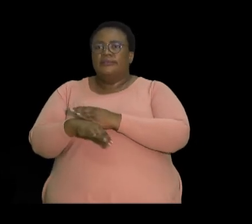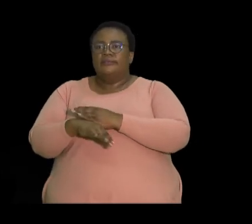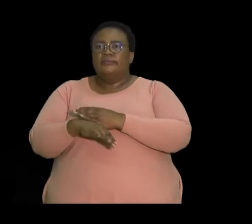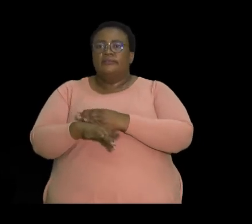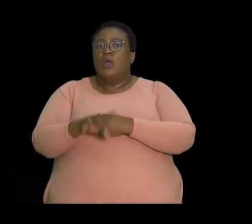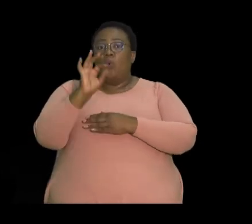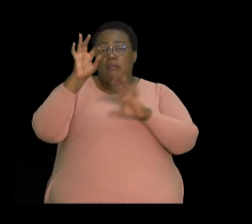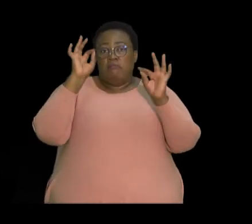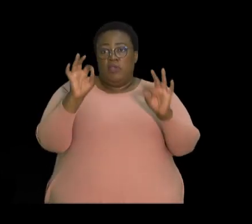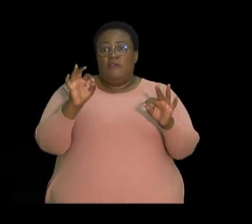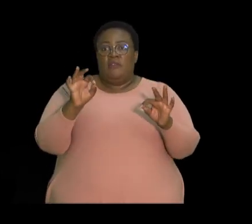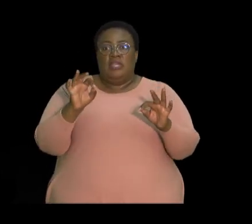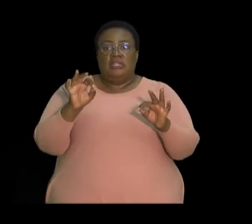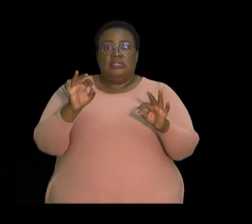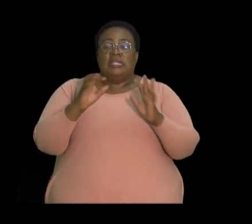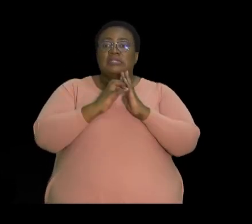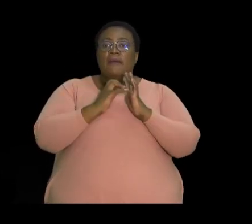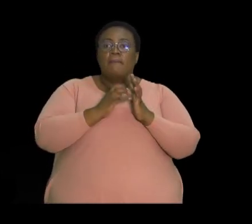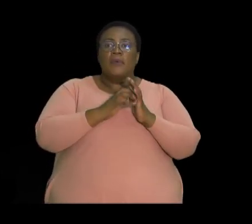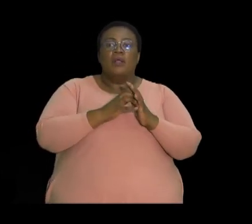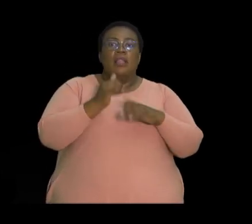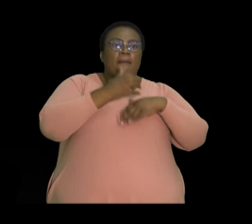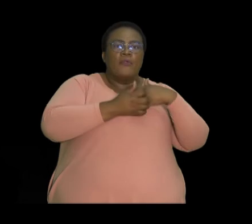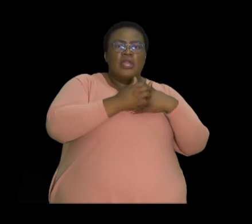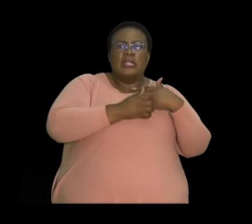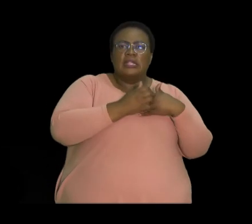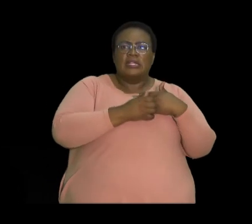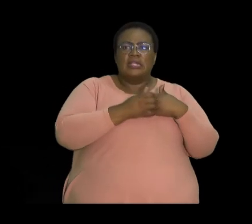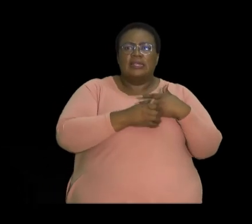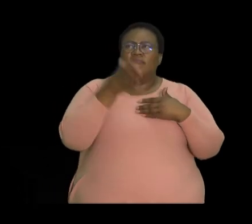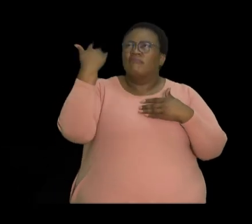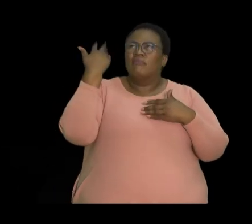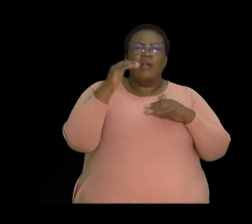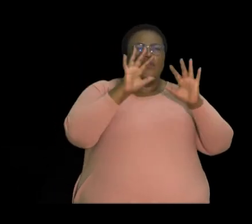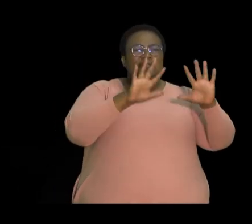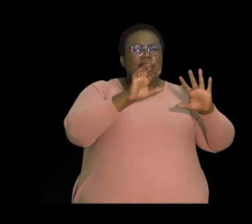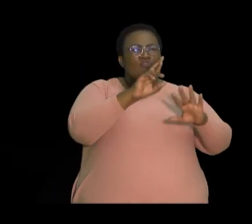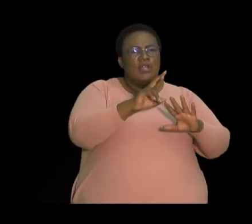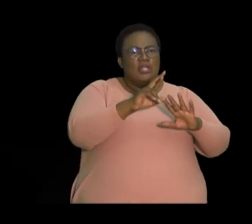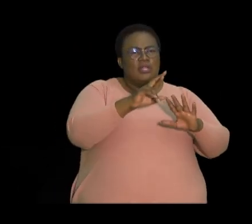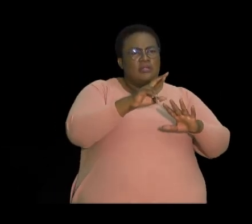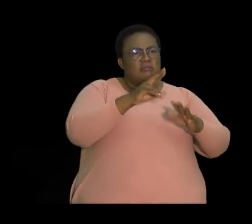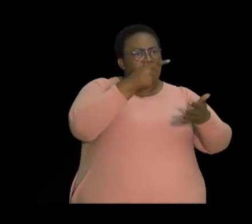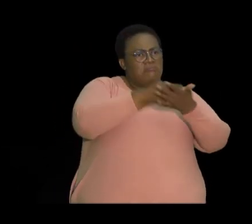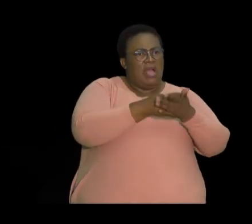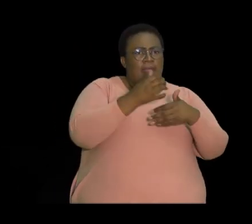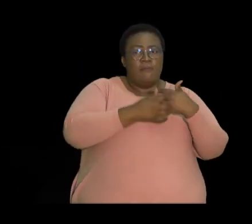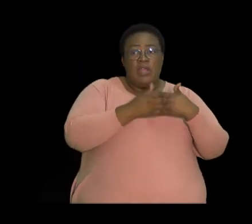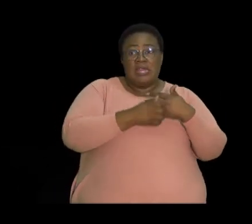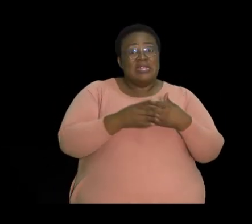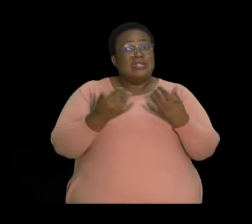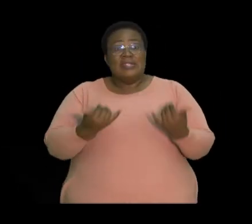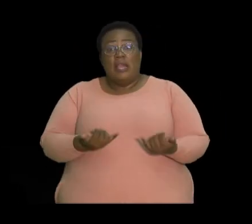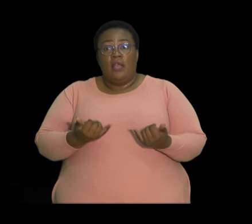inflation, the one perfect example is bread, guys. We bought bread for 10 rands a few